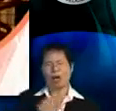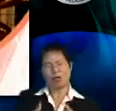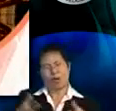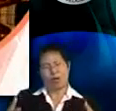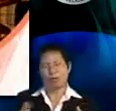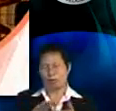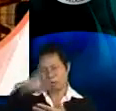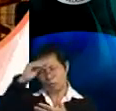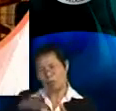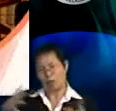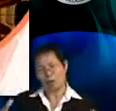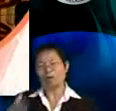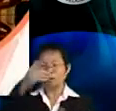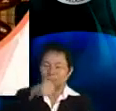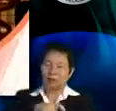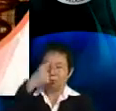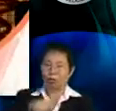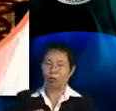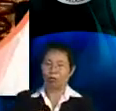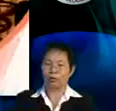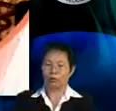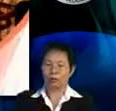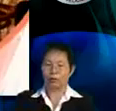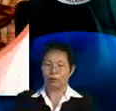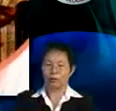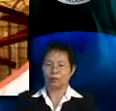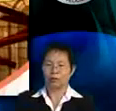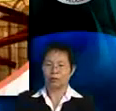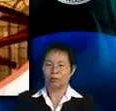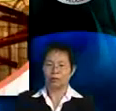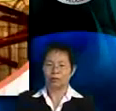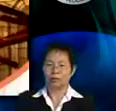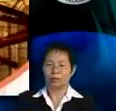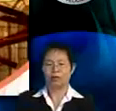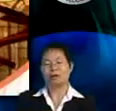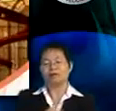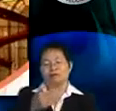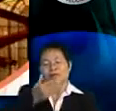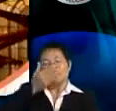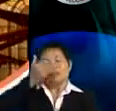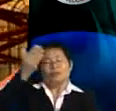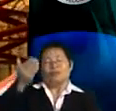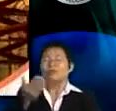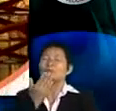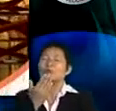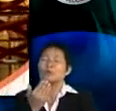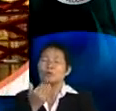today. It's time for me to replenish my nutrition intake. I can smell the sweet